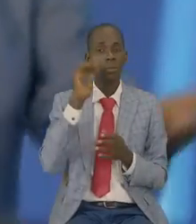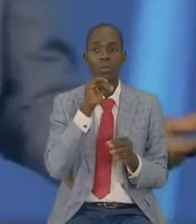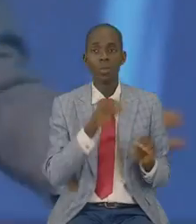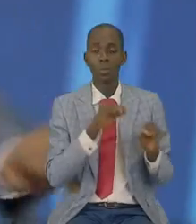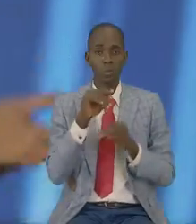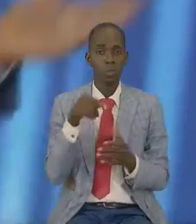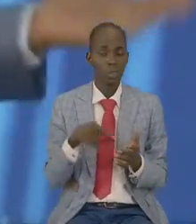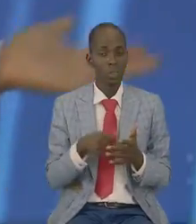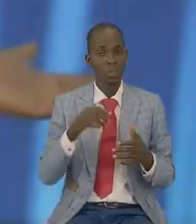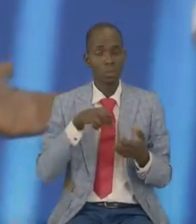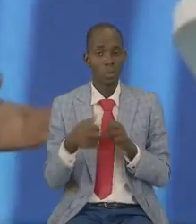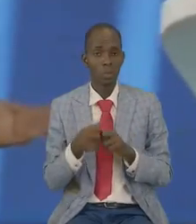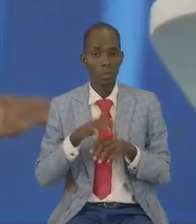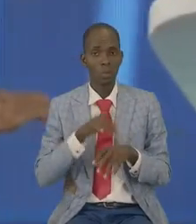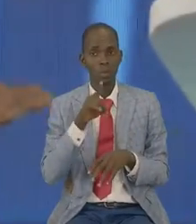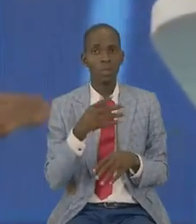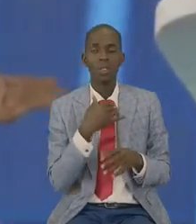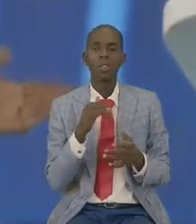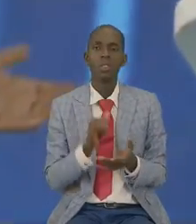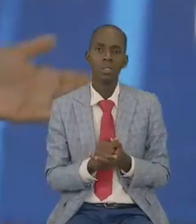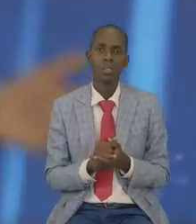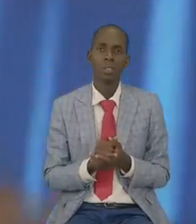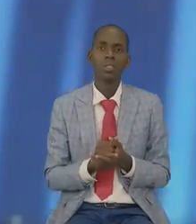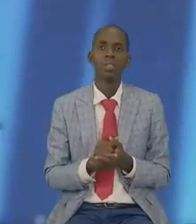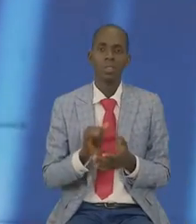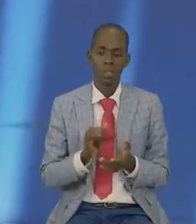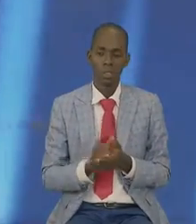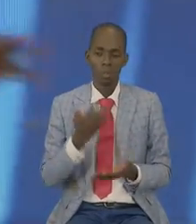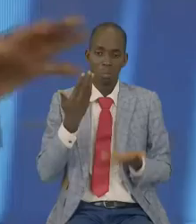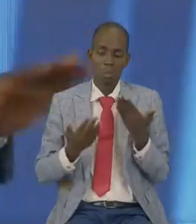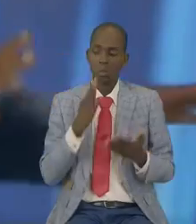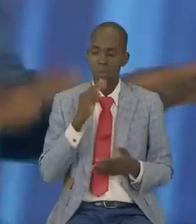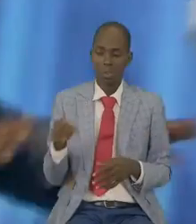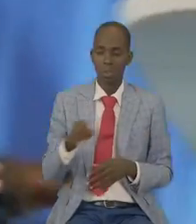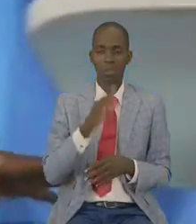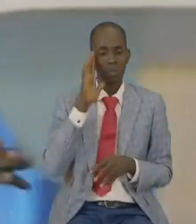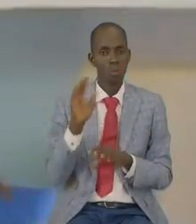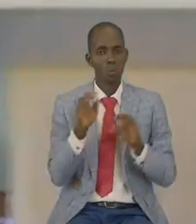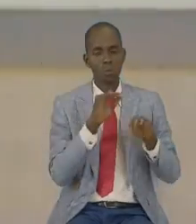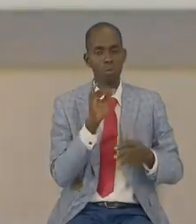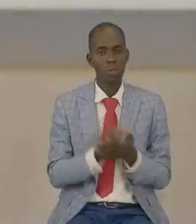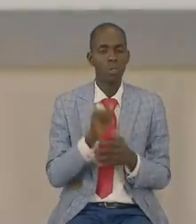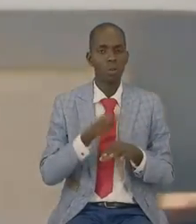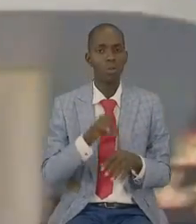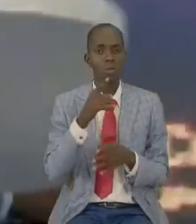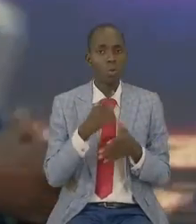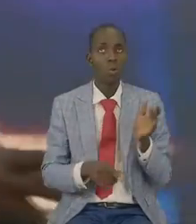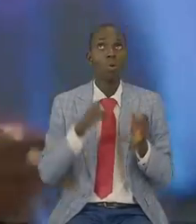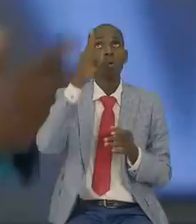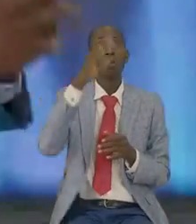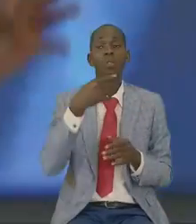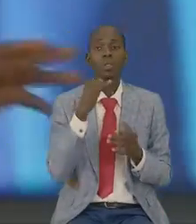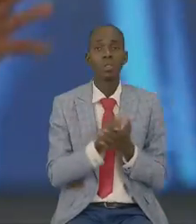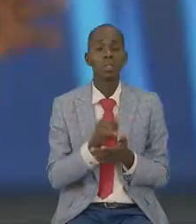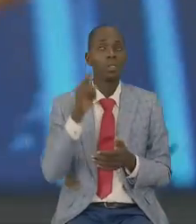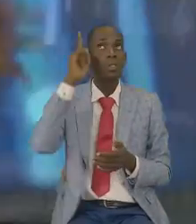you say, will put that on you, which God said he will not put on you.